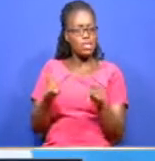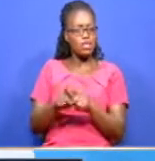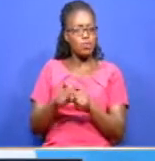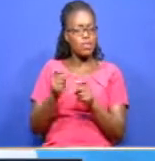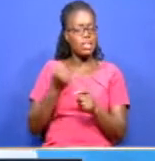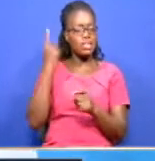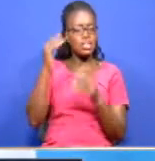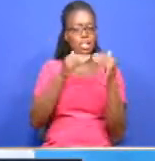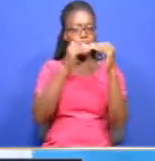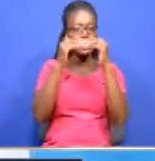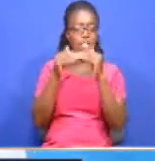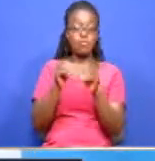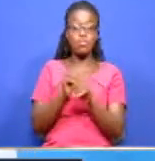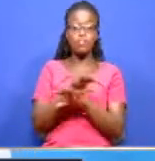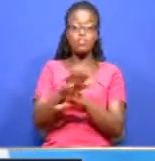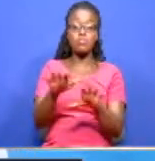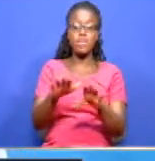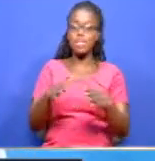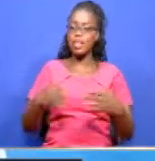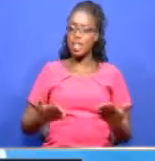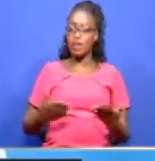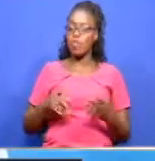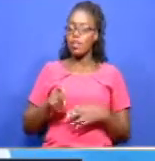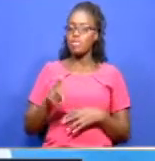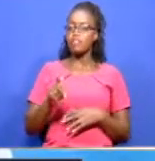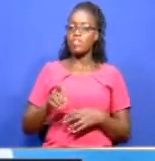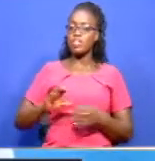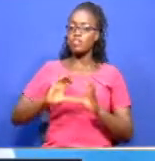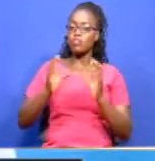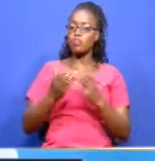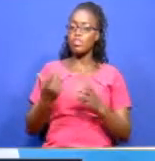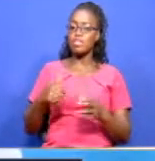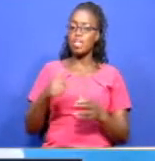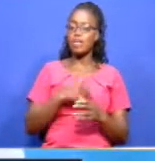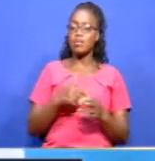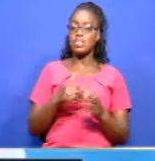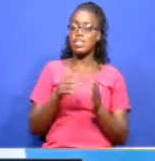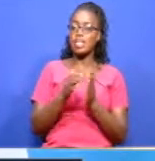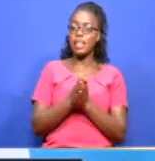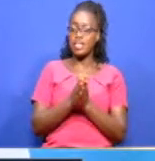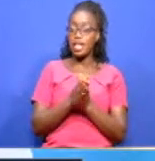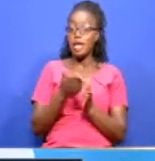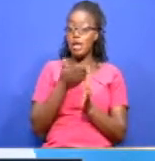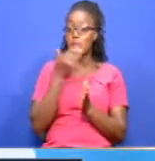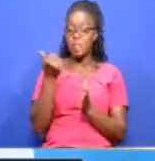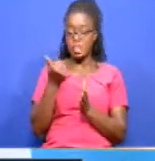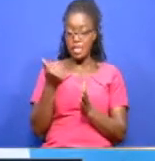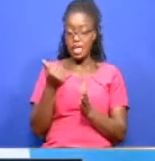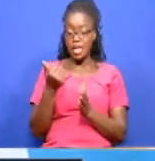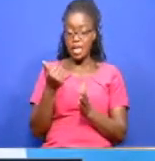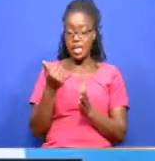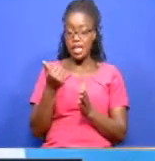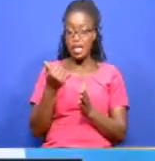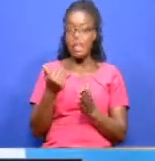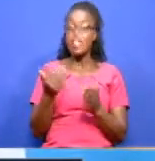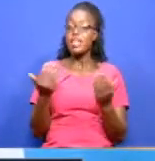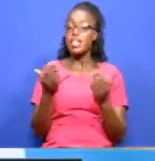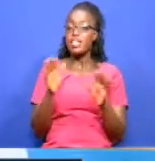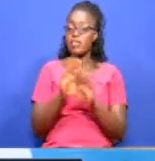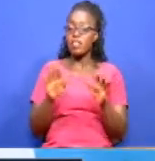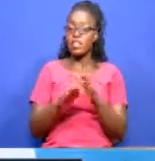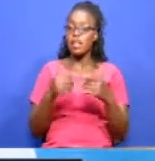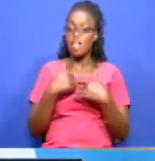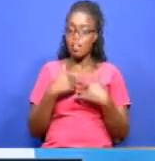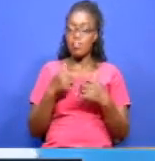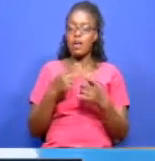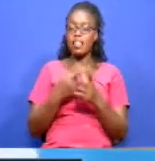transmission of this virus within our communities, and the better equipped we are in targeting our interventions in